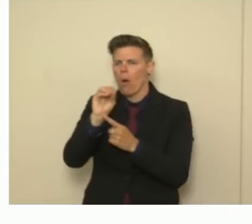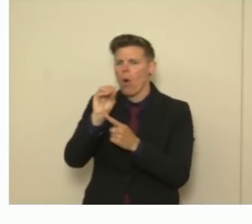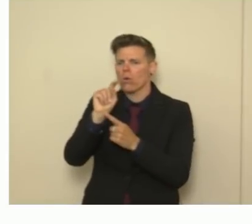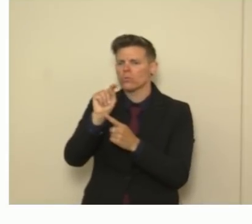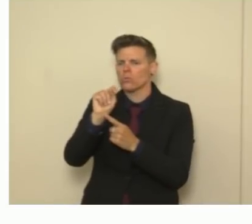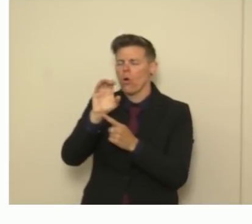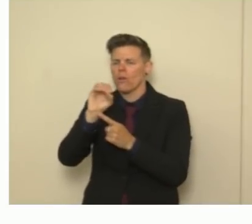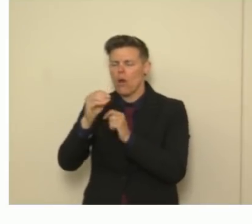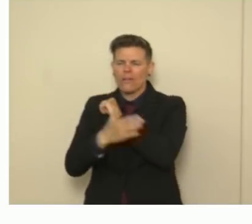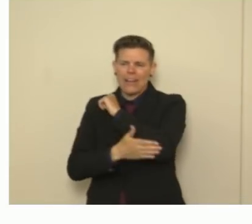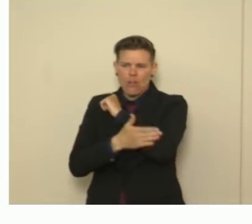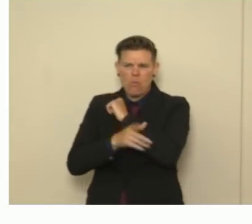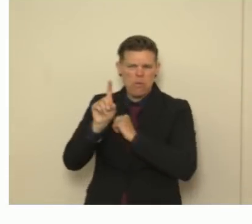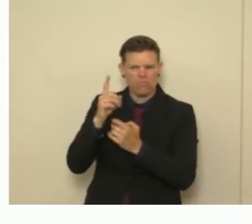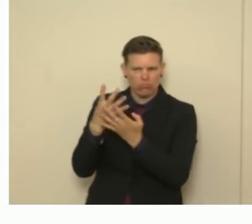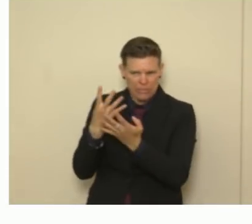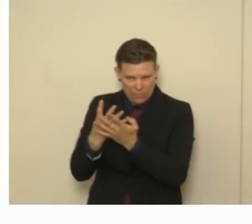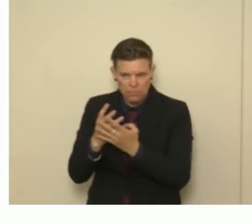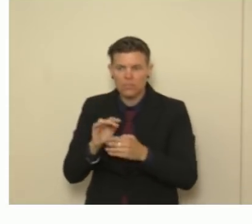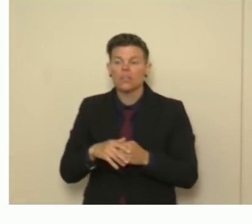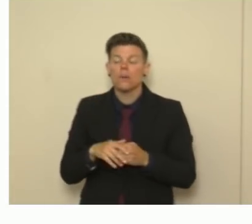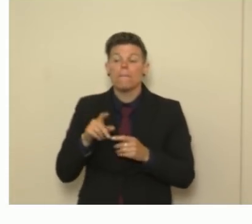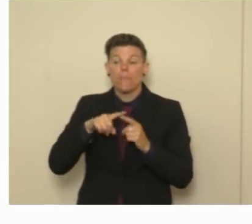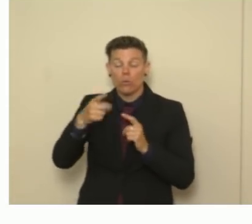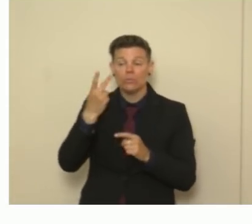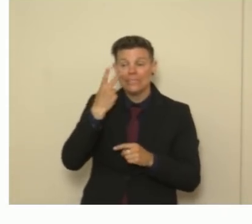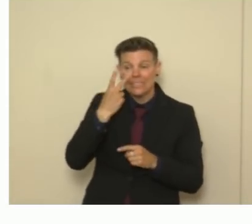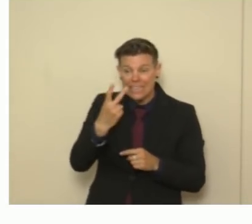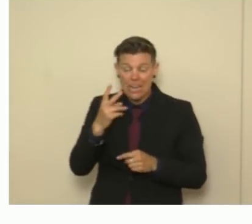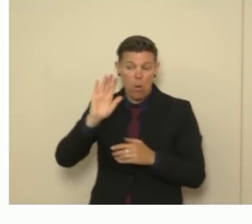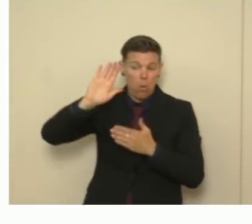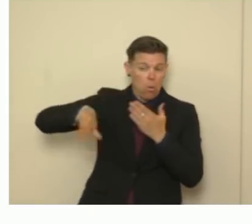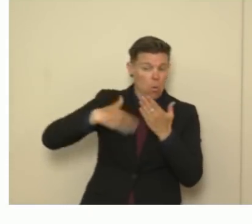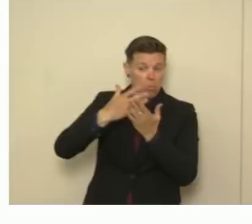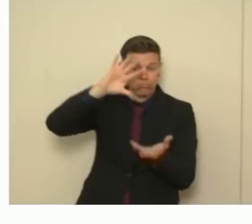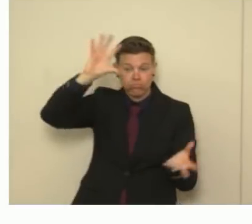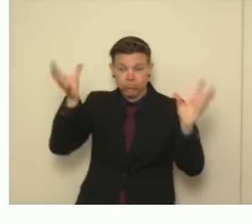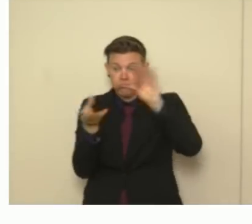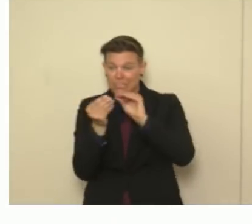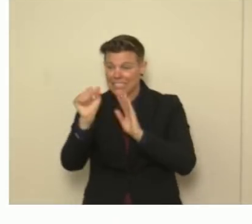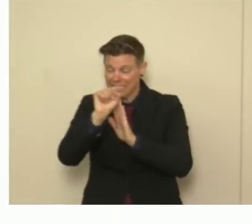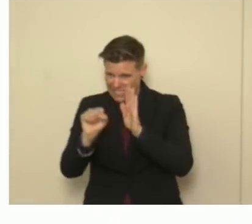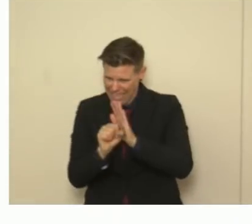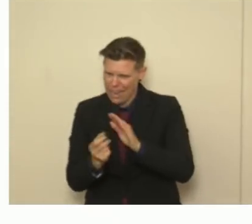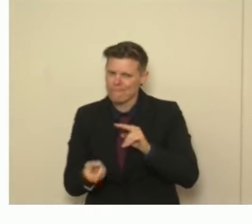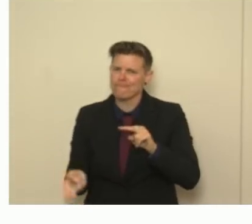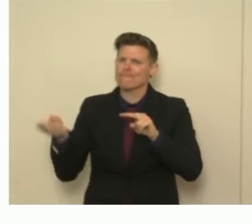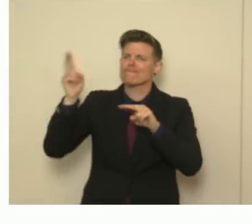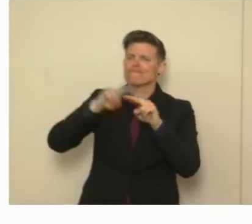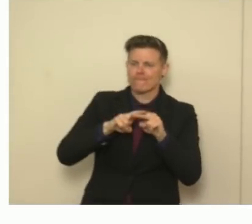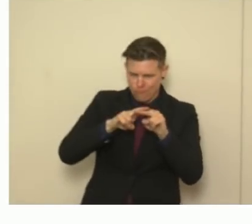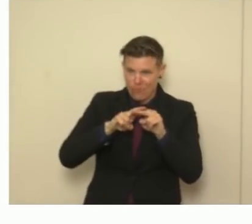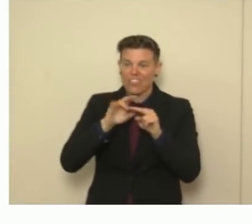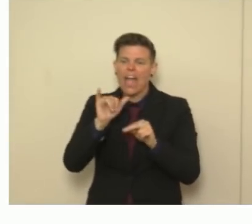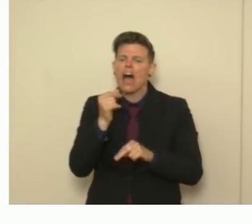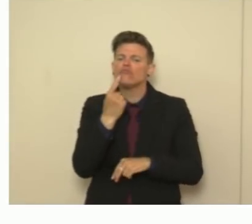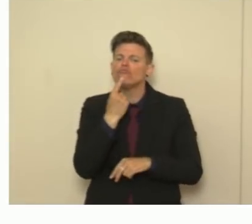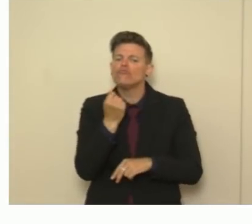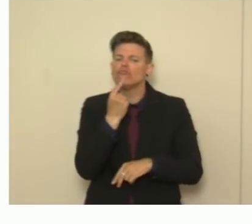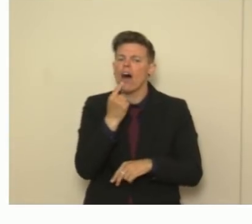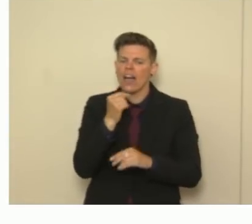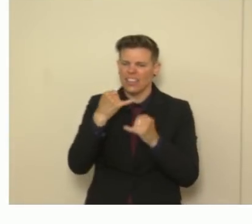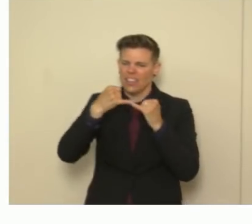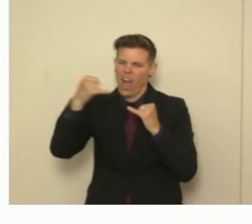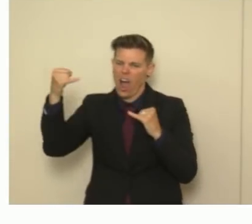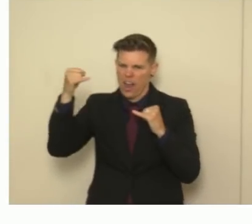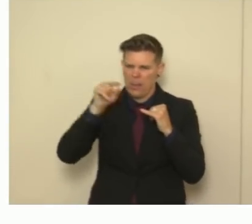seeing the whole state starting to increase in its number of cases. The new red line is a much